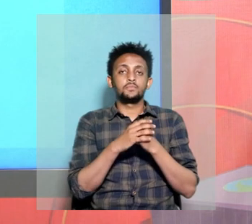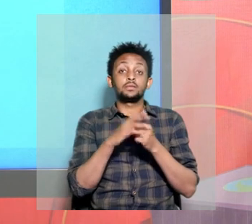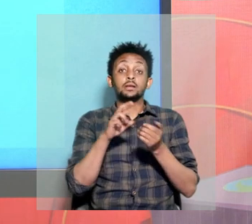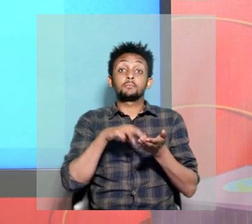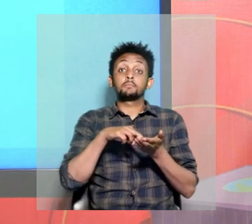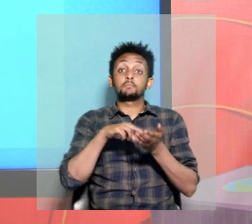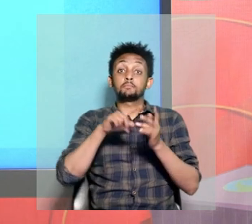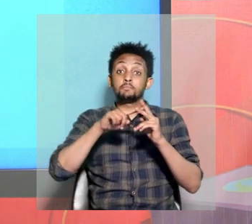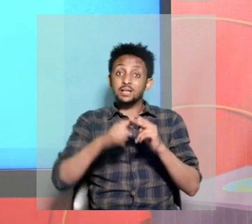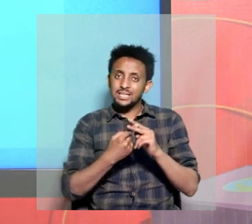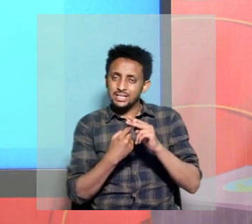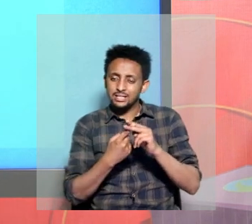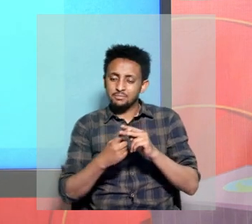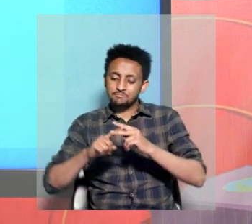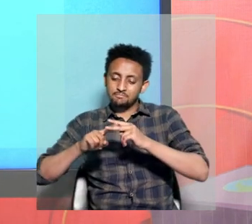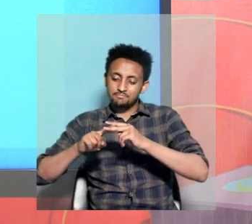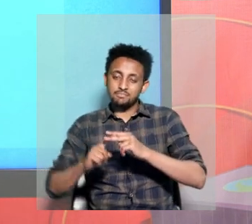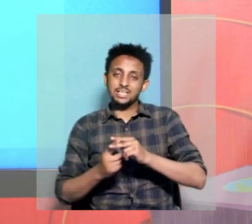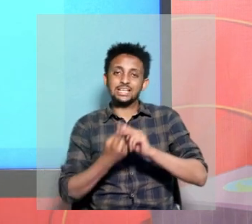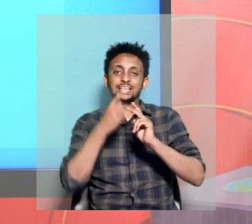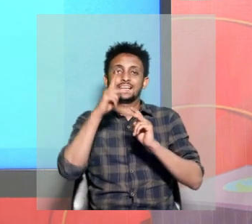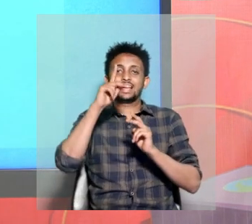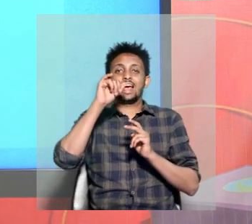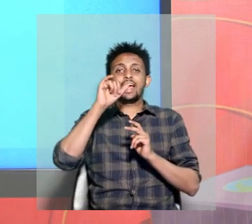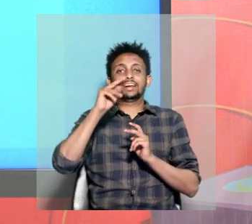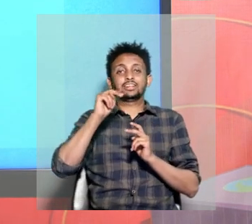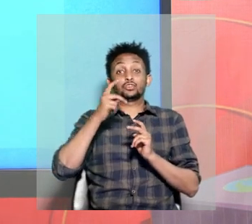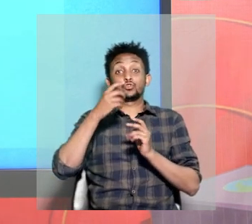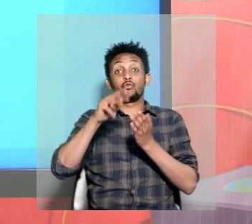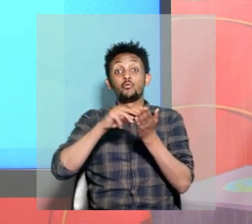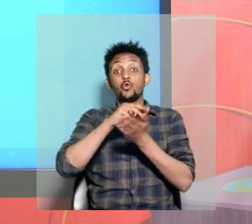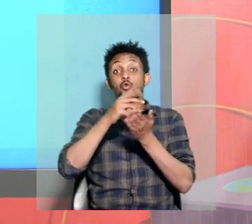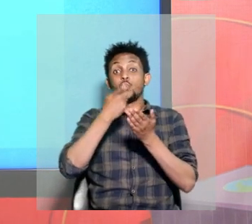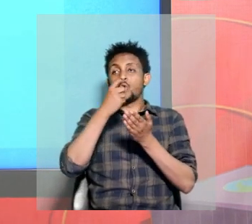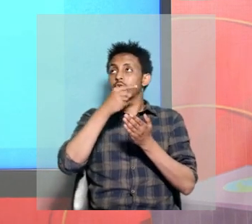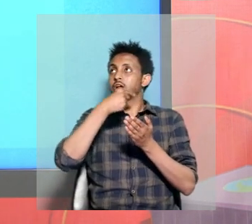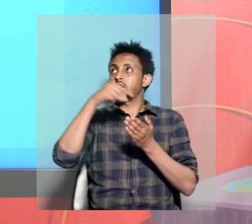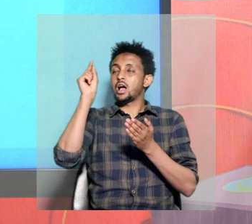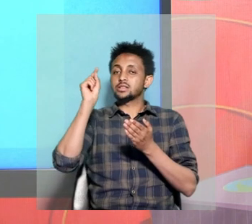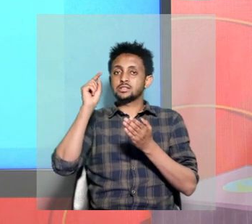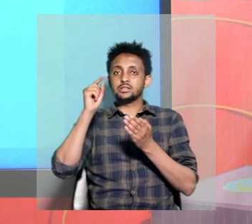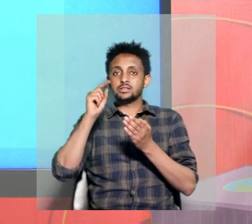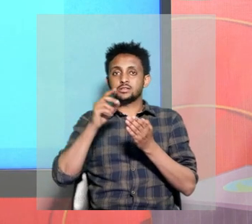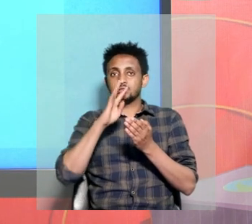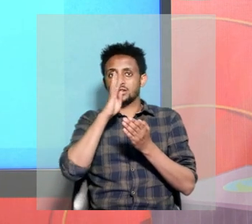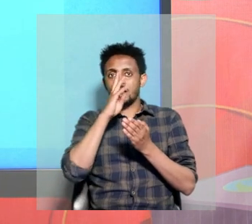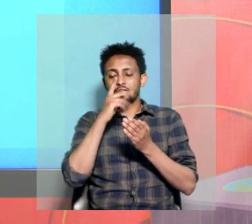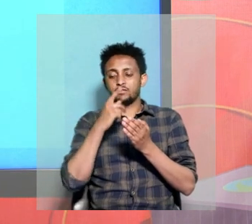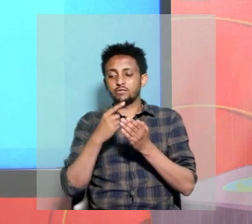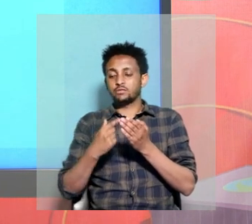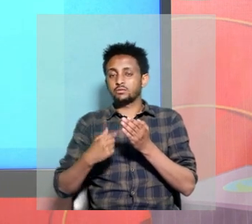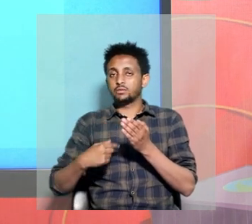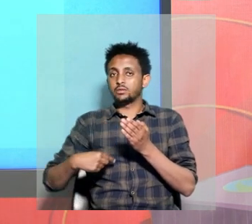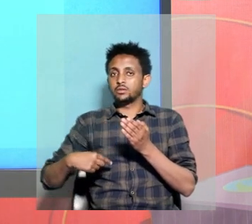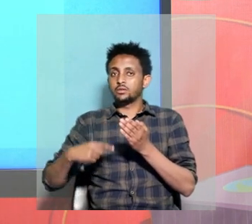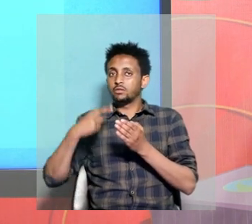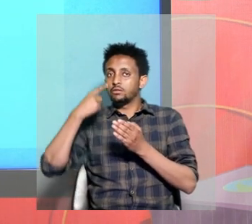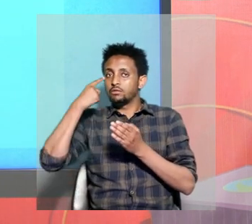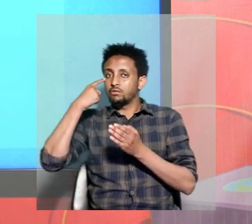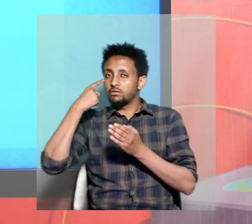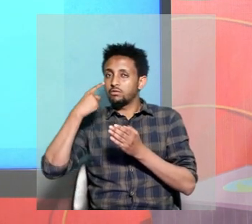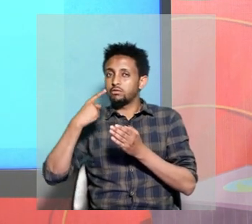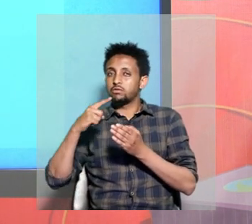The beginning concept of, at the beginning, the kinetic theory of molecules or gas was derived due to the